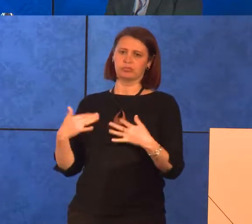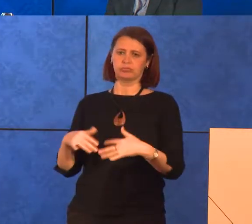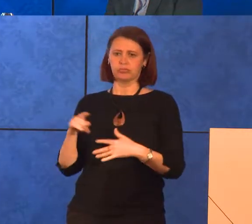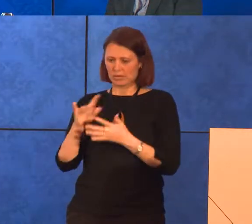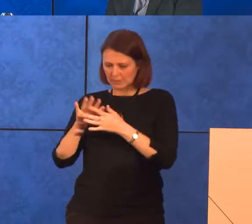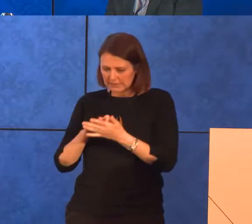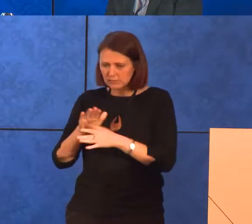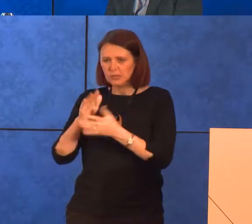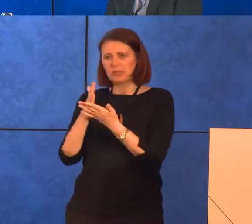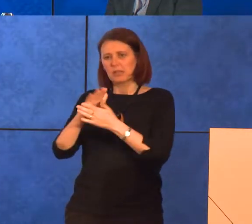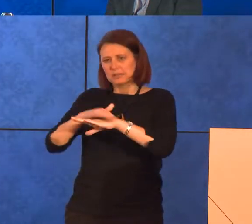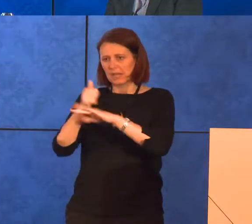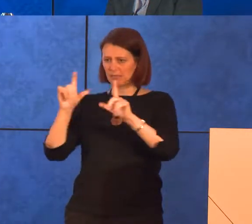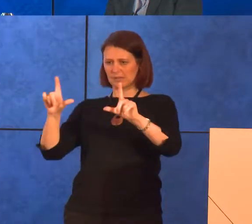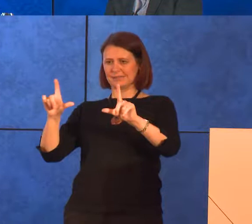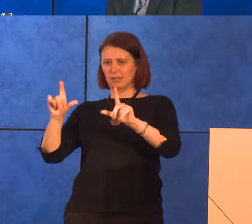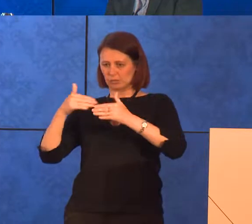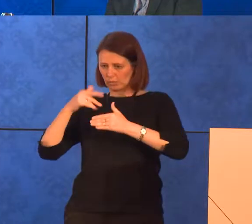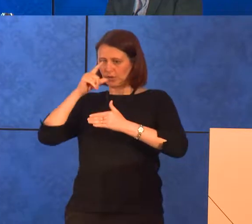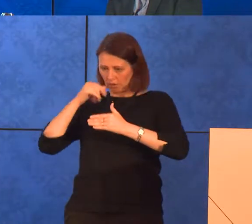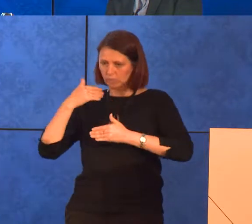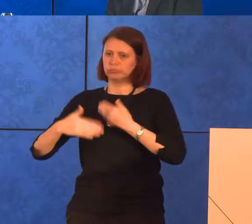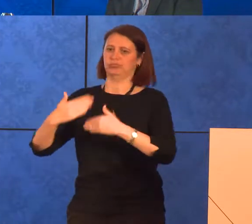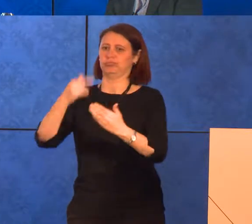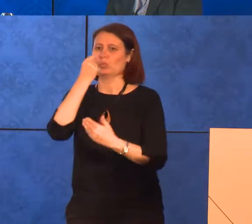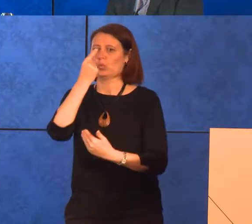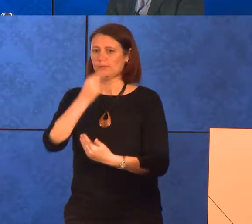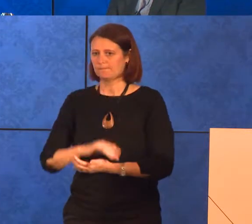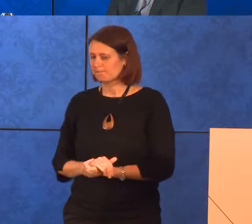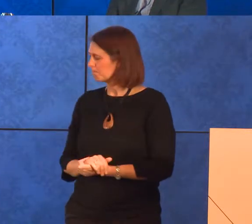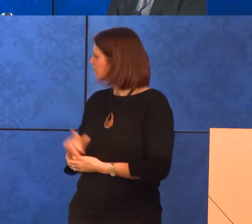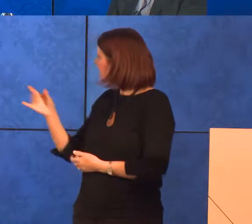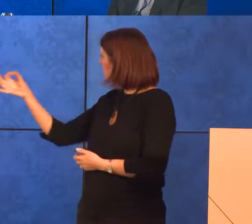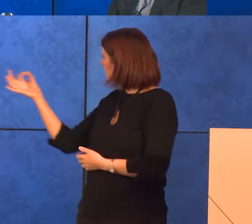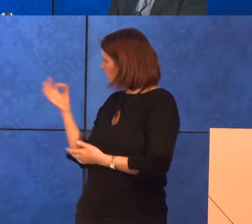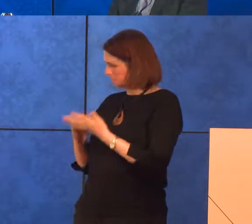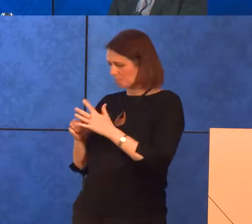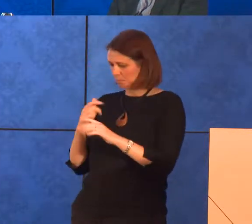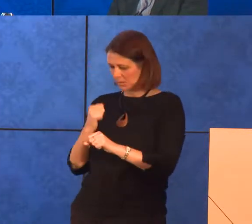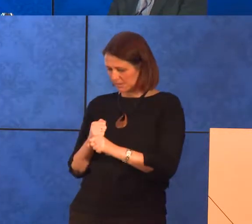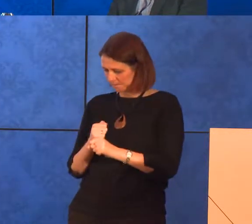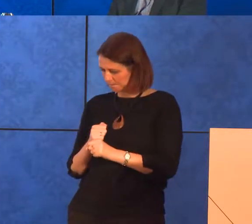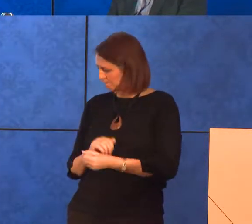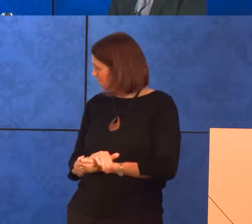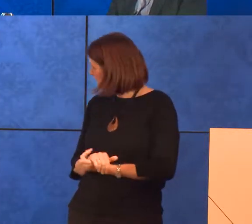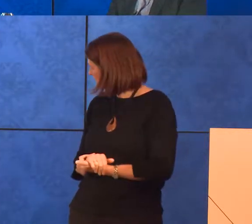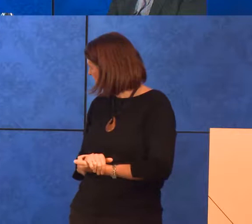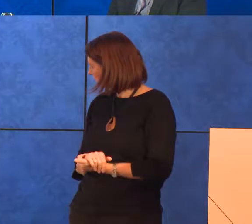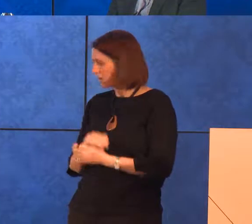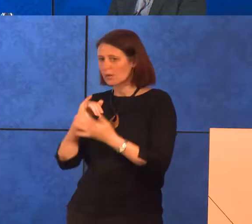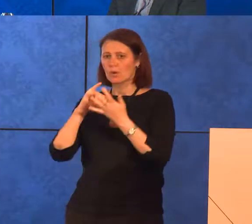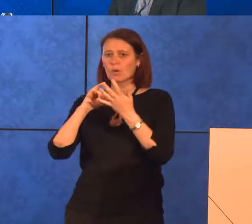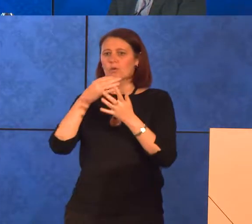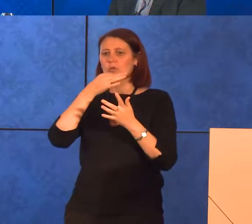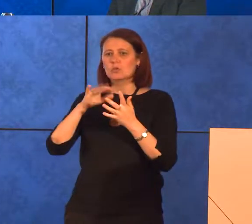set the scene to move forward. Meg, in the Child Sex Abuse